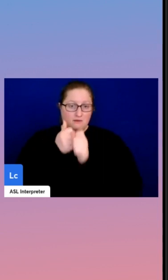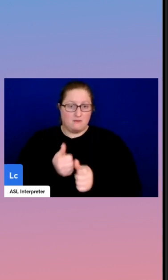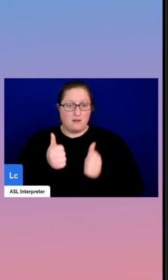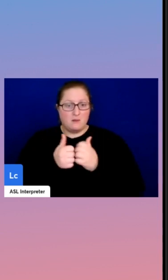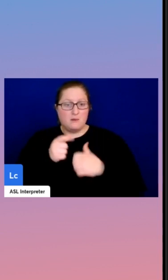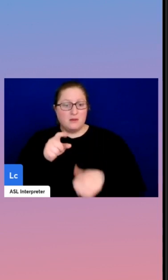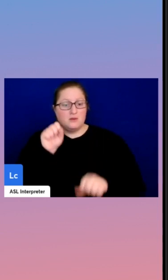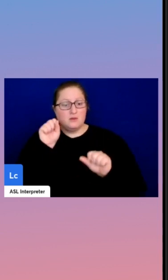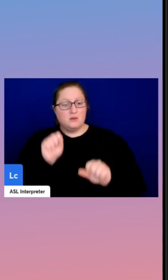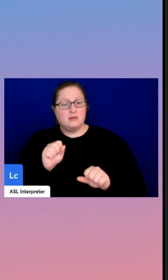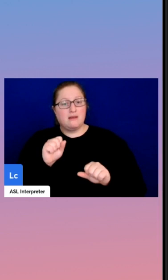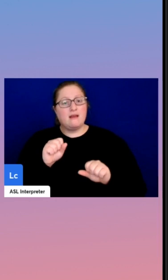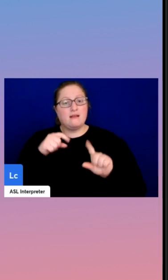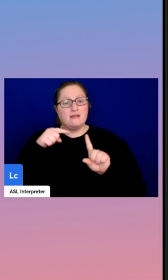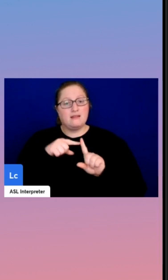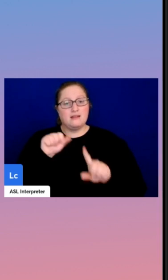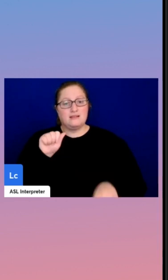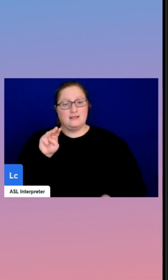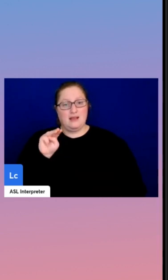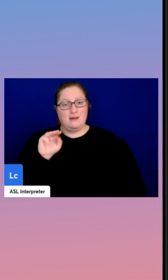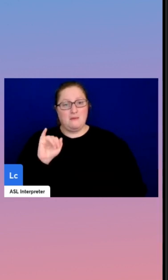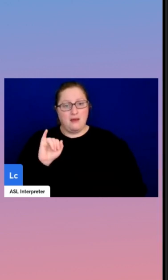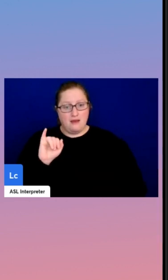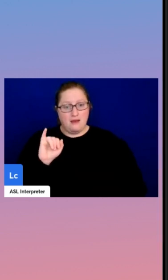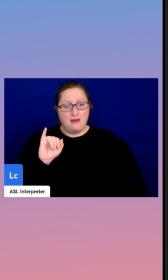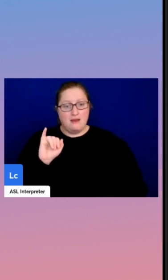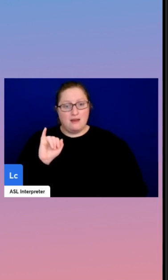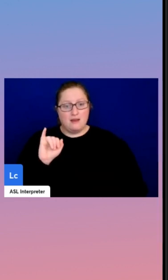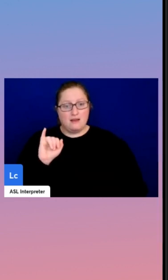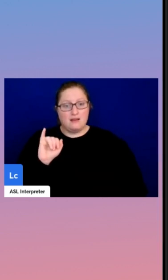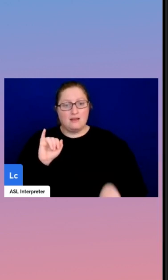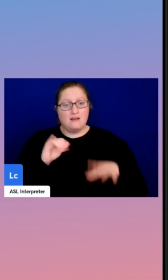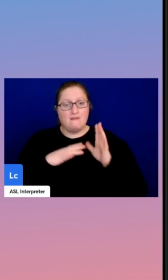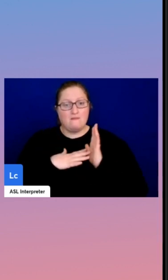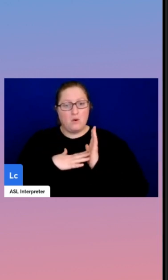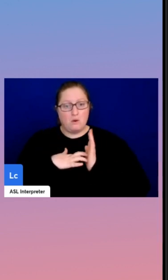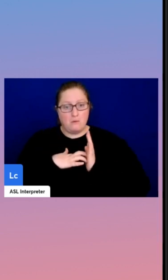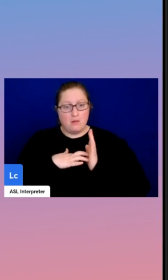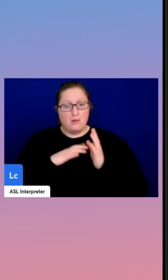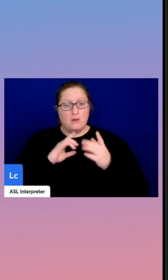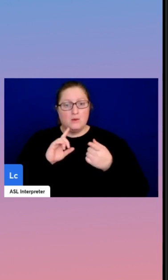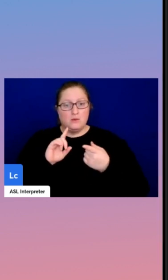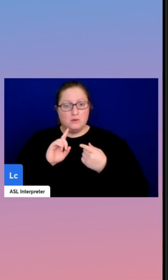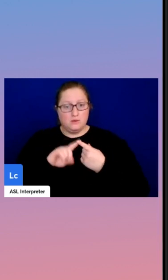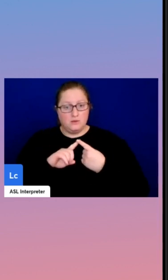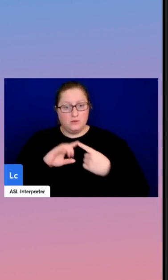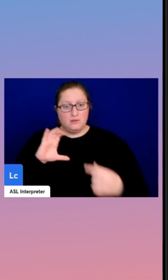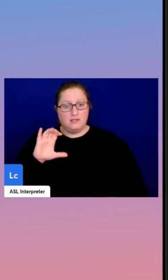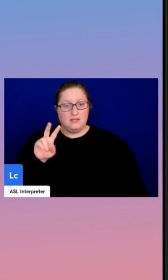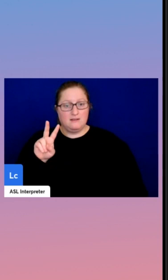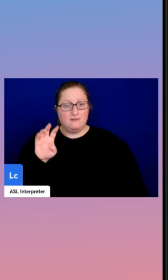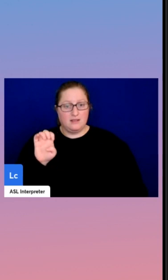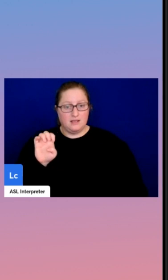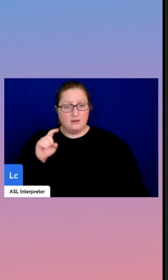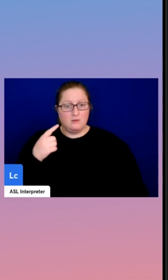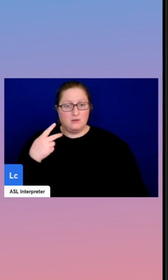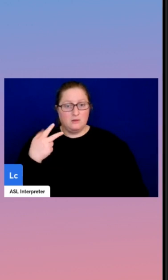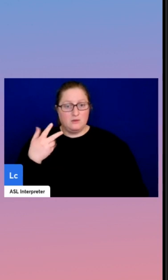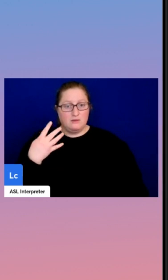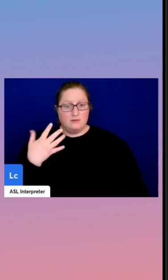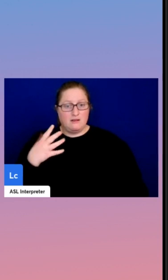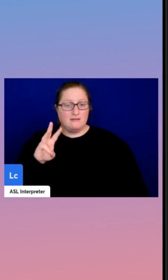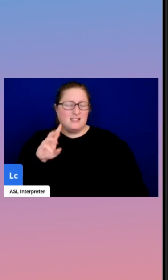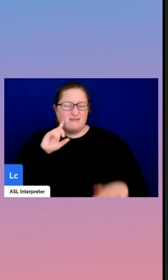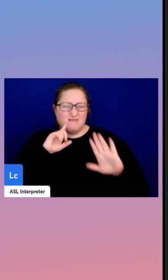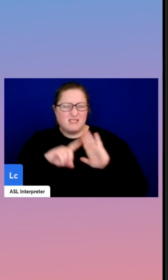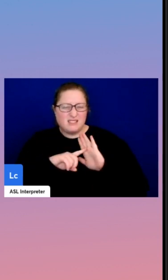say this AMI is vulnerable to CVE 1, 2, 3, 4, 5, 6, for example.